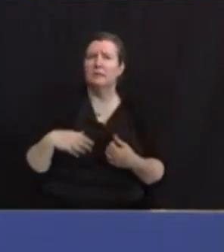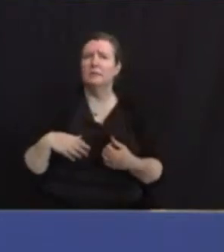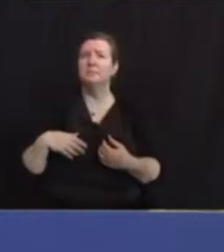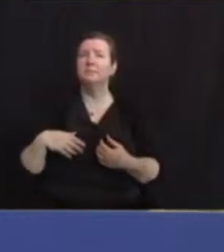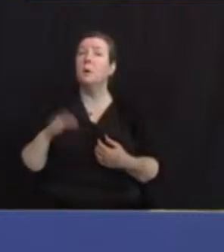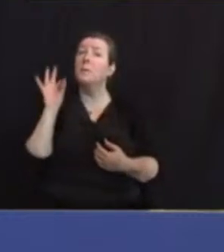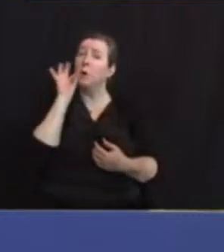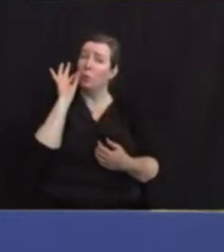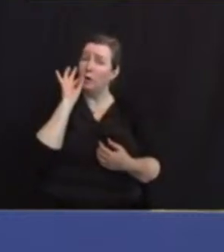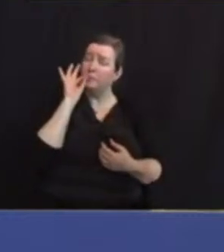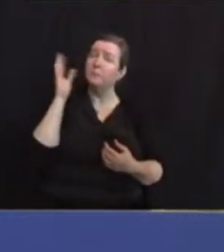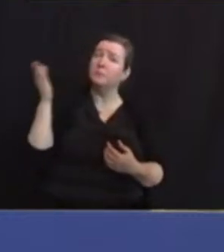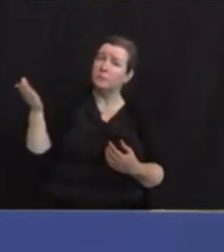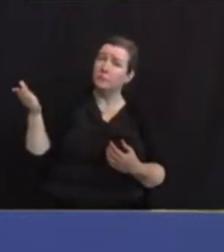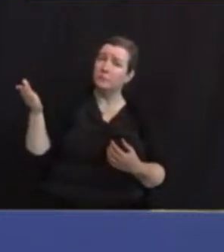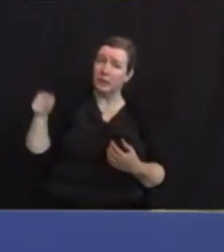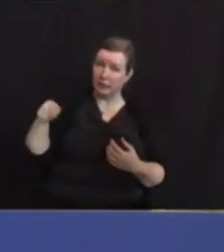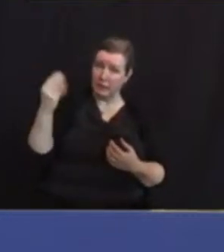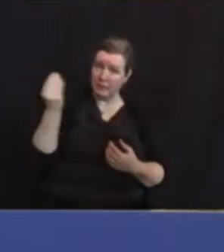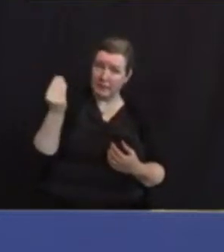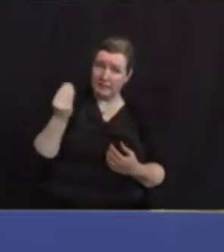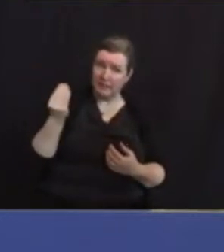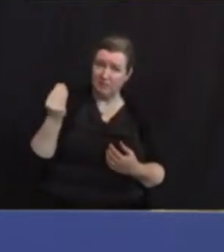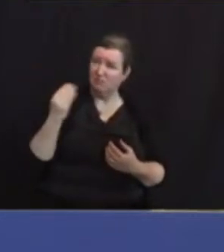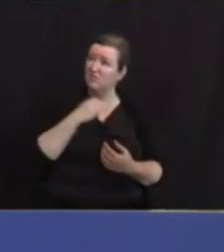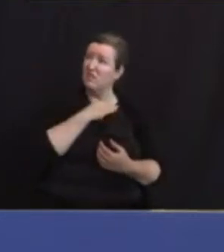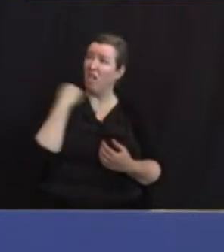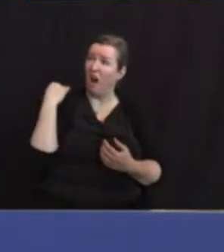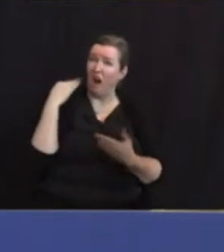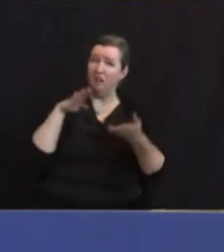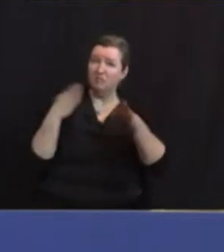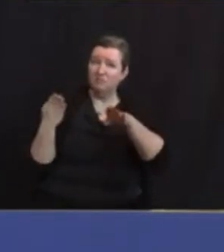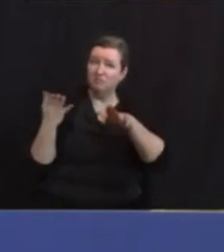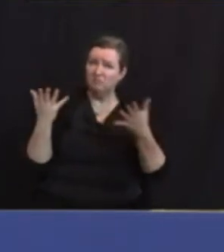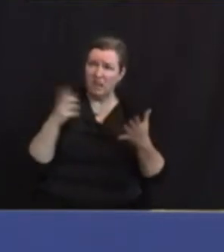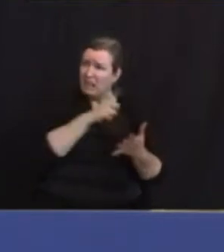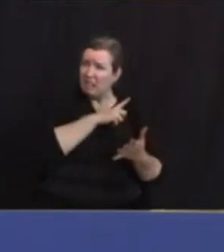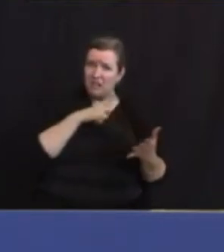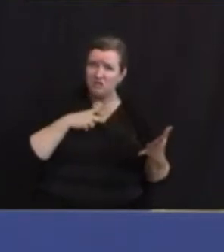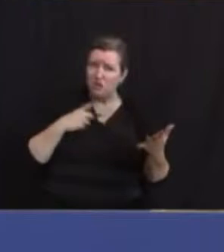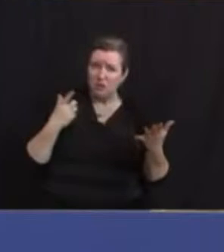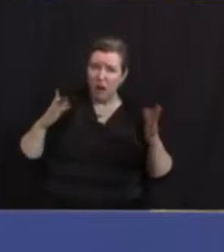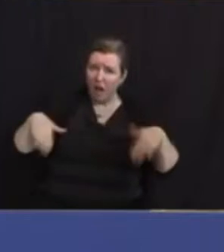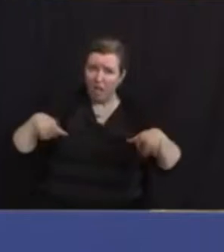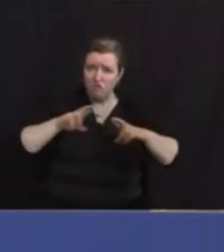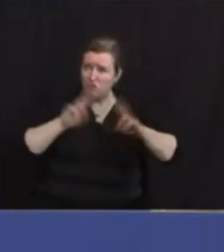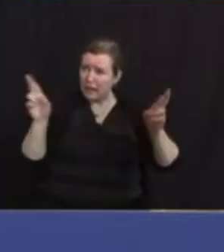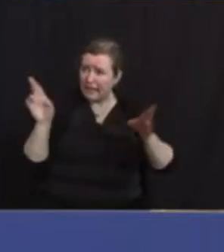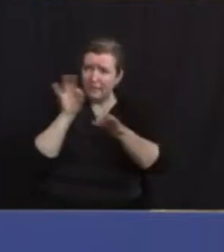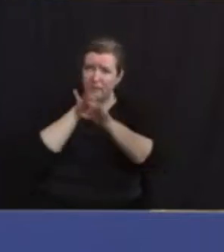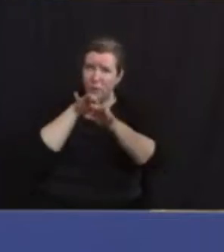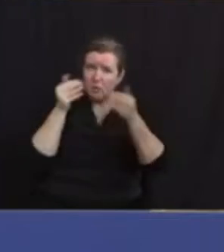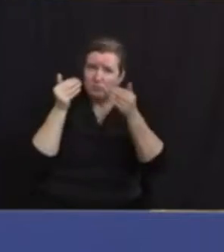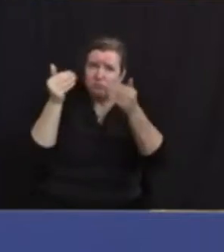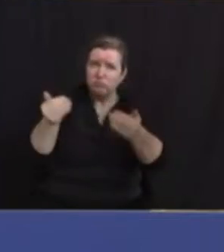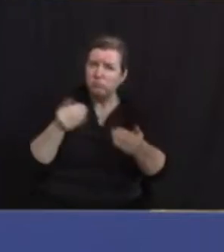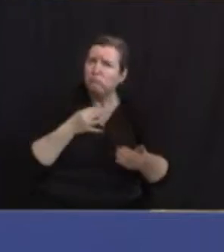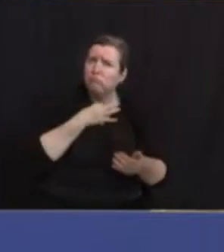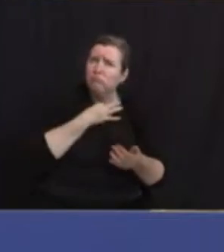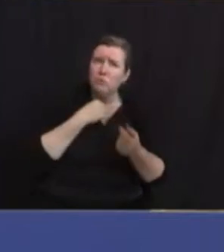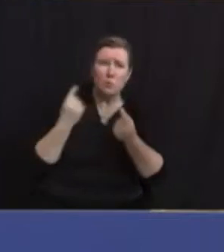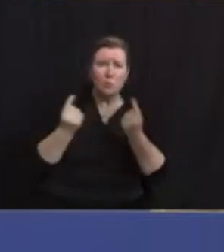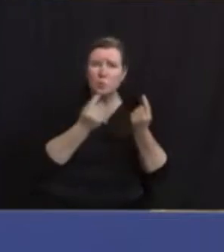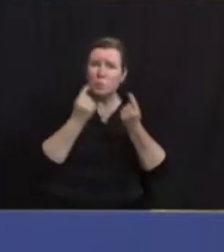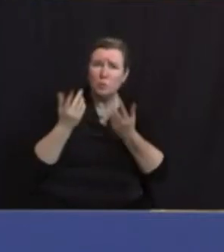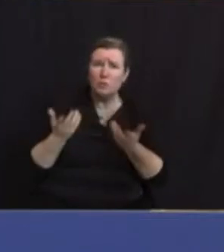decrim is on Monday, and the legislature isn't scheduled to vote on a cleanup bill. Any announcement on a plan on a CV or whether you'll sign